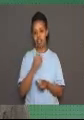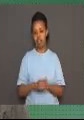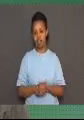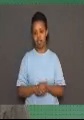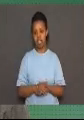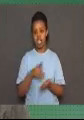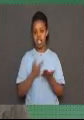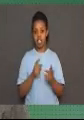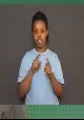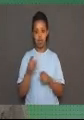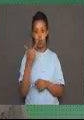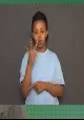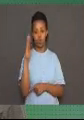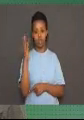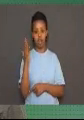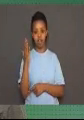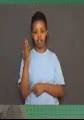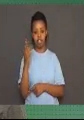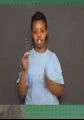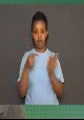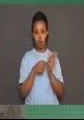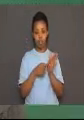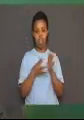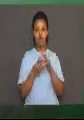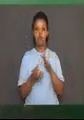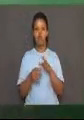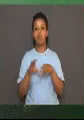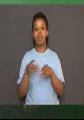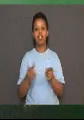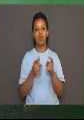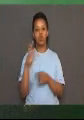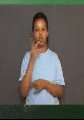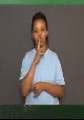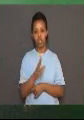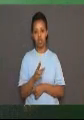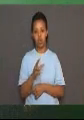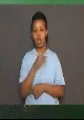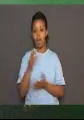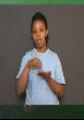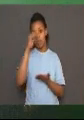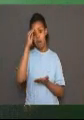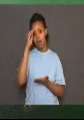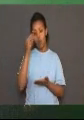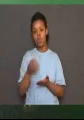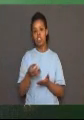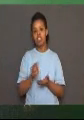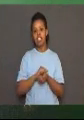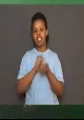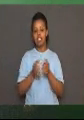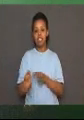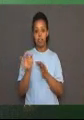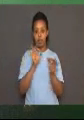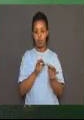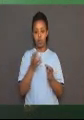which are the three types of point mutation. We learned that substitution does